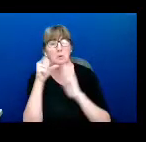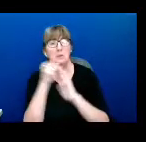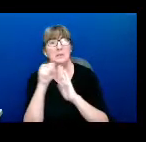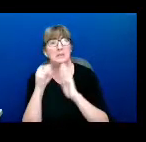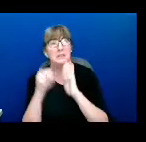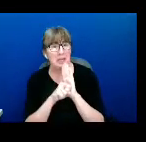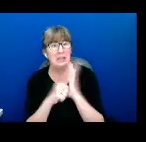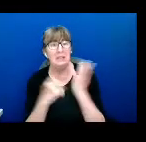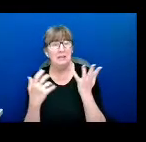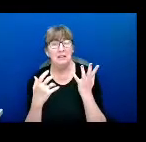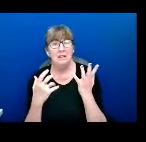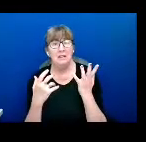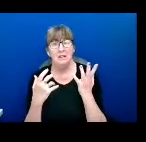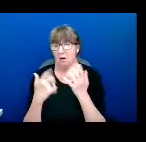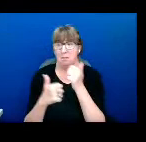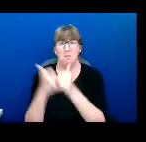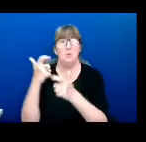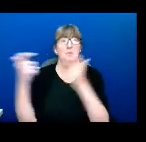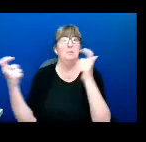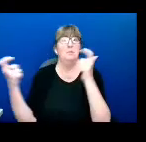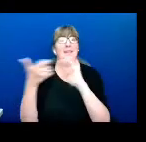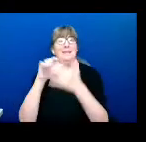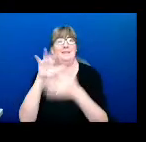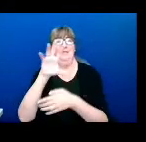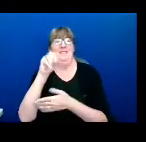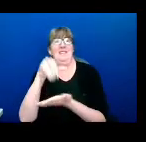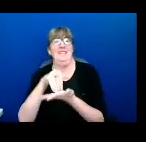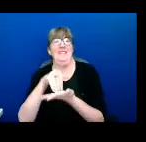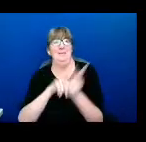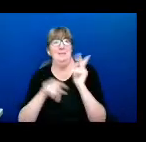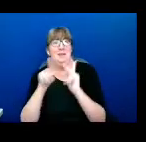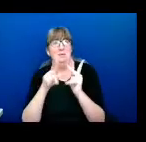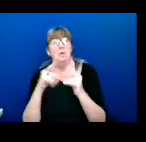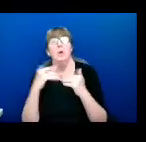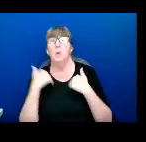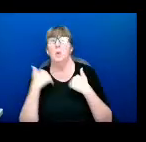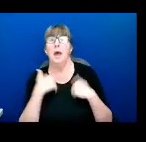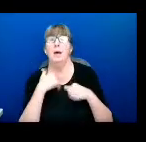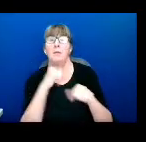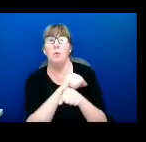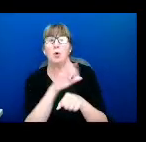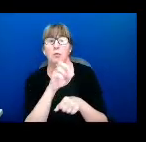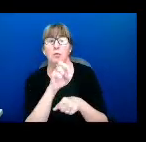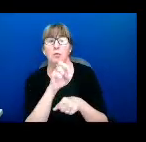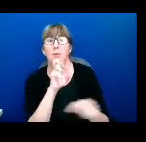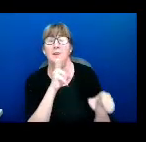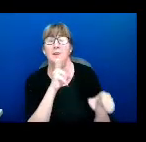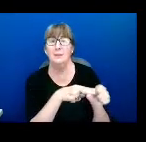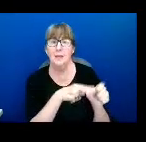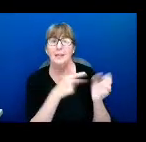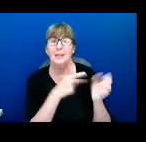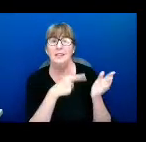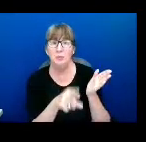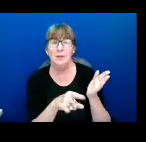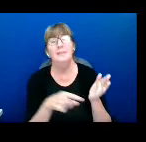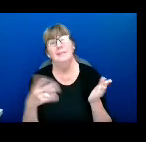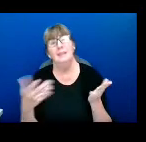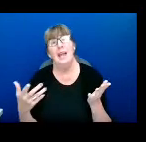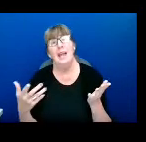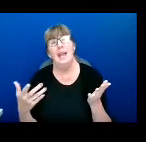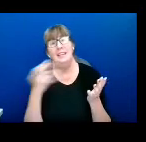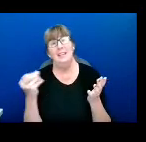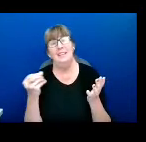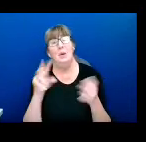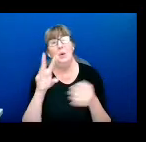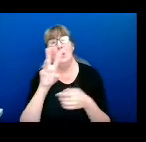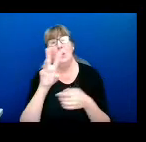people, and there's something called the workforce participation rate. And sad to say, West Virginia leads the country in probably the worst